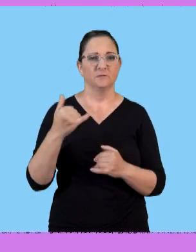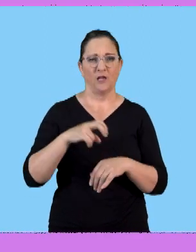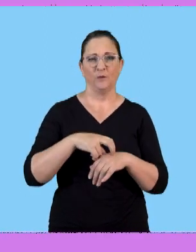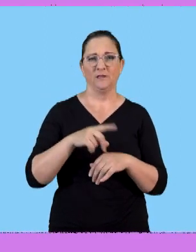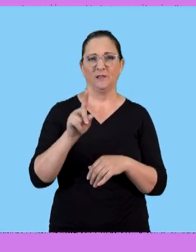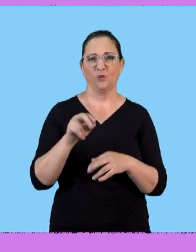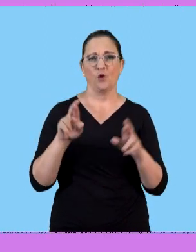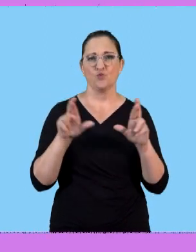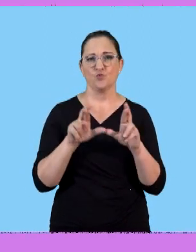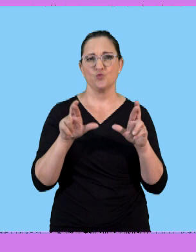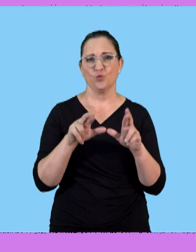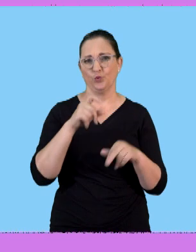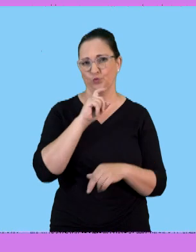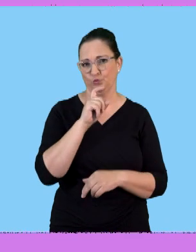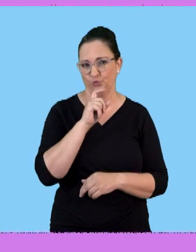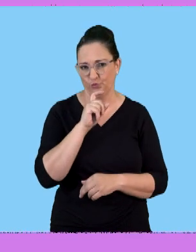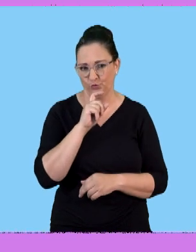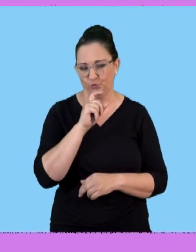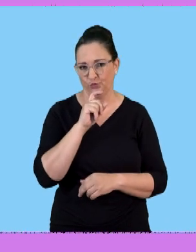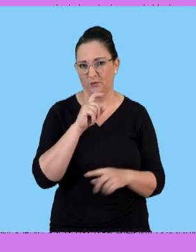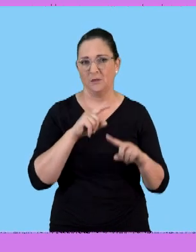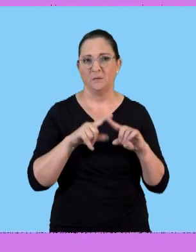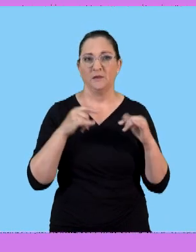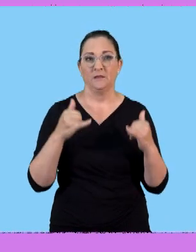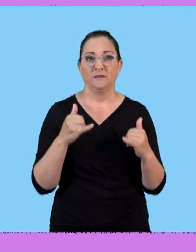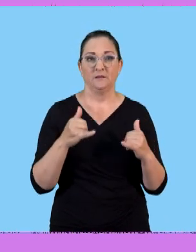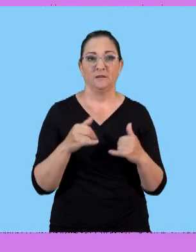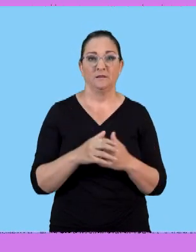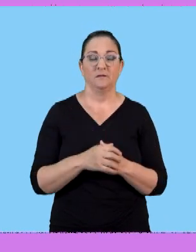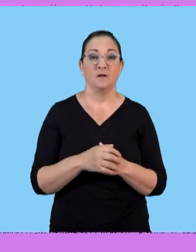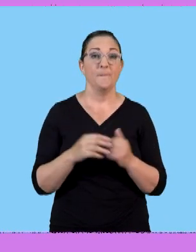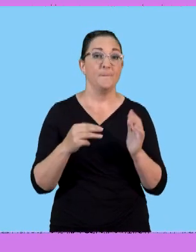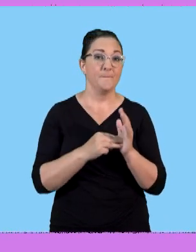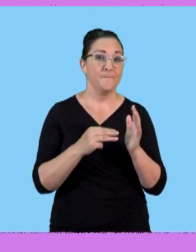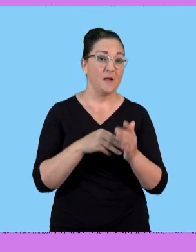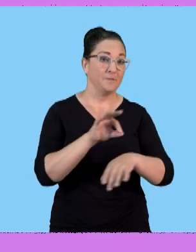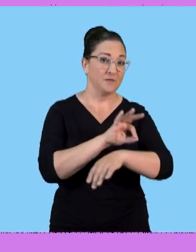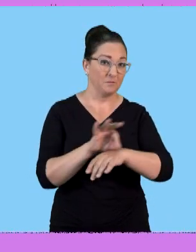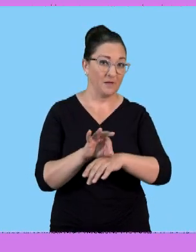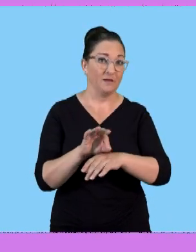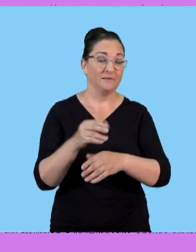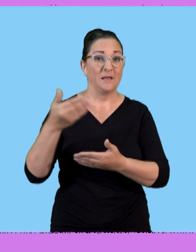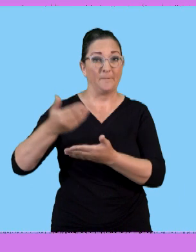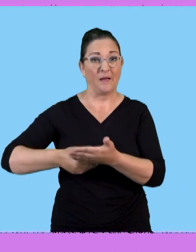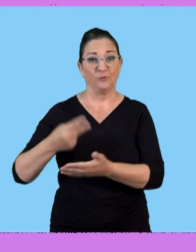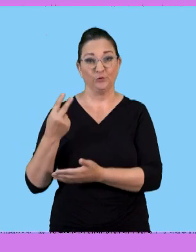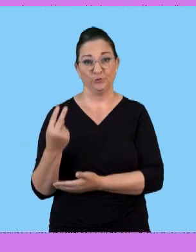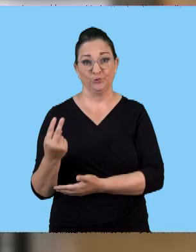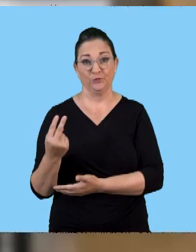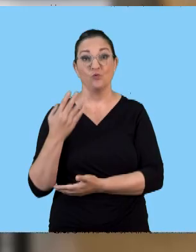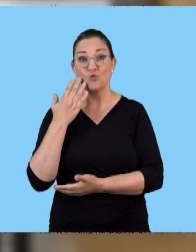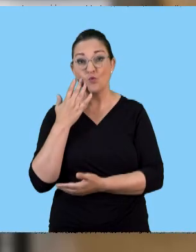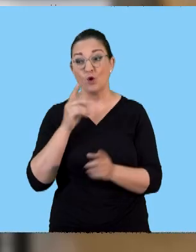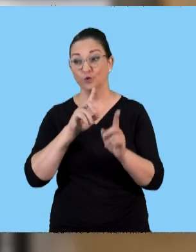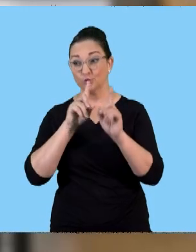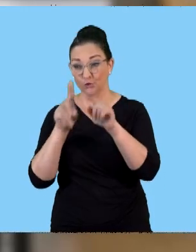have to measure. Now, I would like to indicate, remember with paper two, maps and plans form part of paper two. So make sure on the day